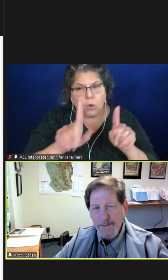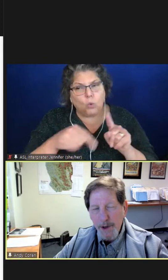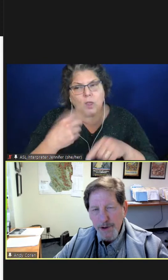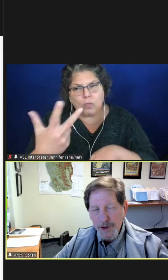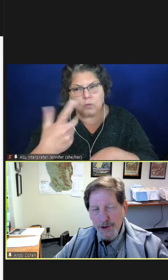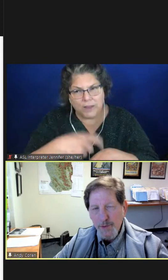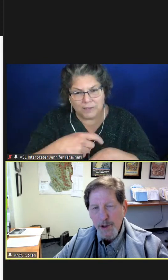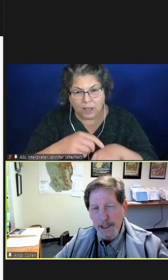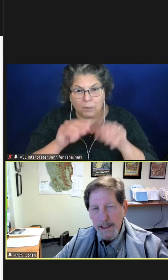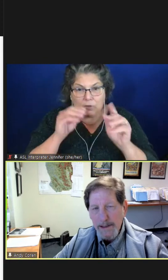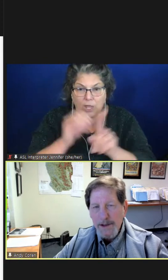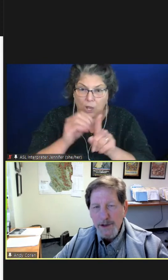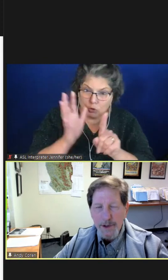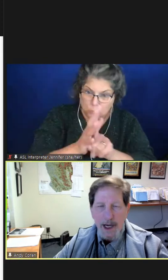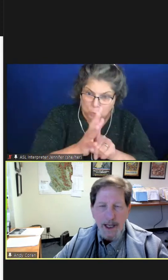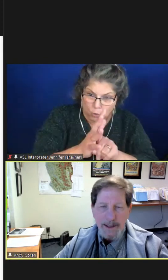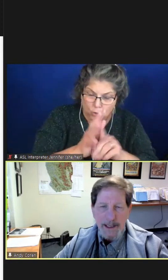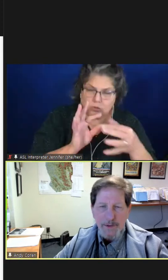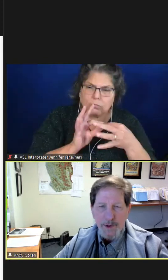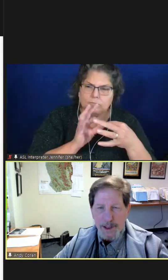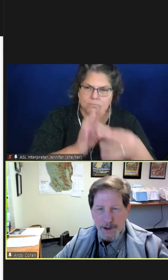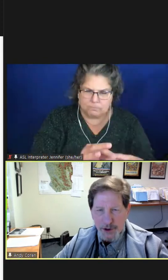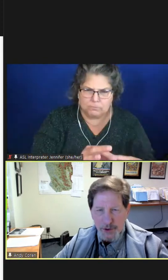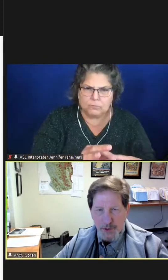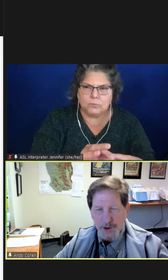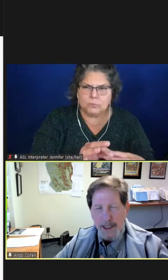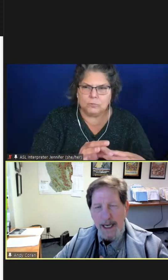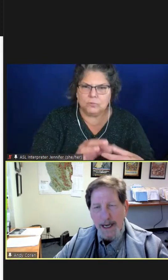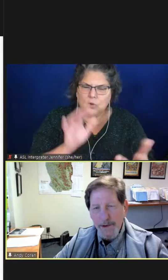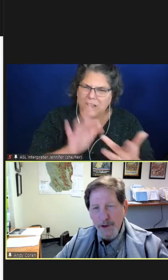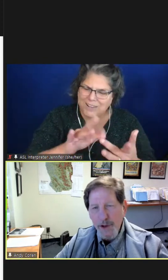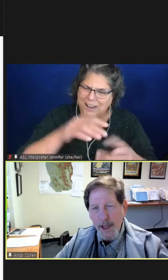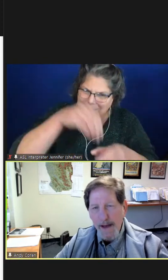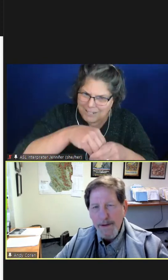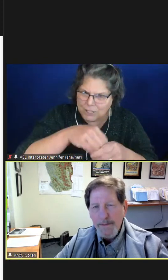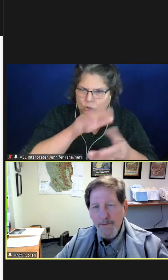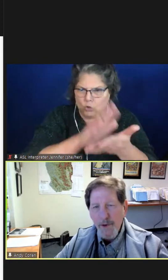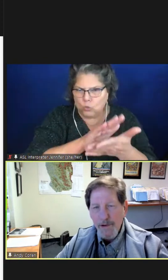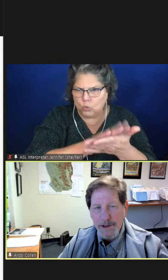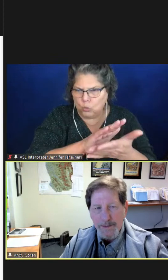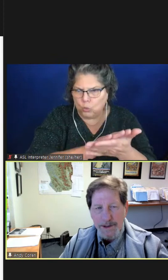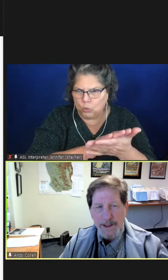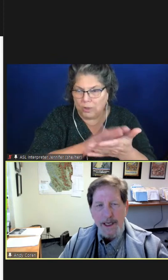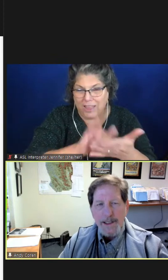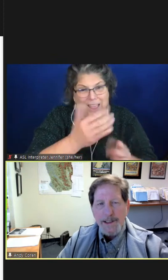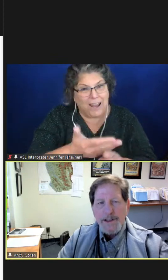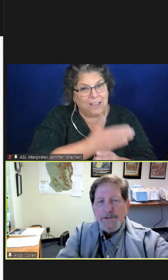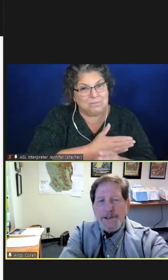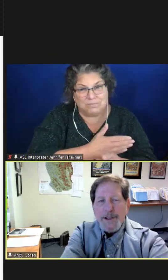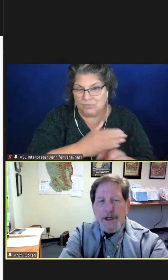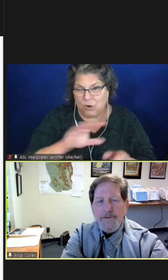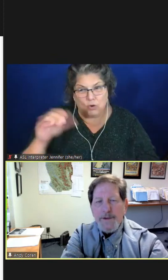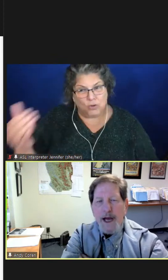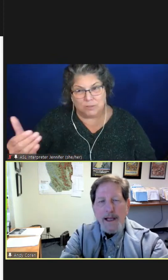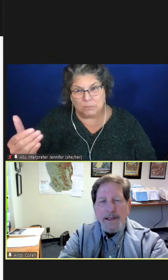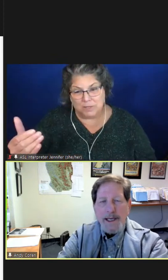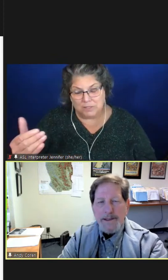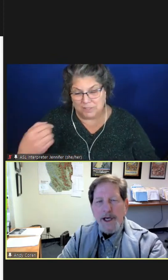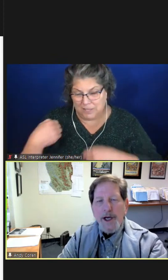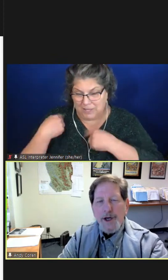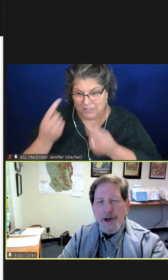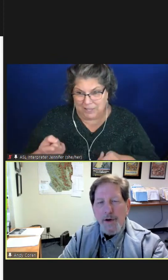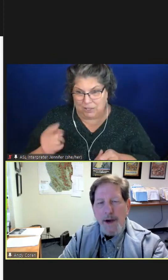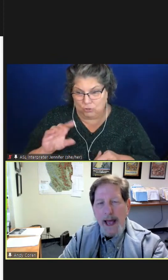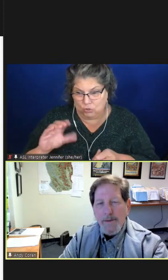the exposures were linked to contact within the schools. And those all happened before Christmas. Since the return from the